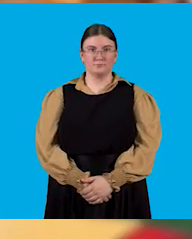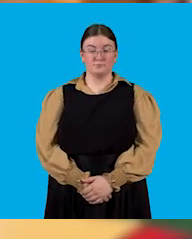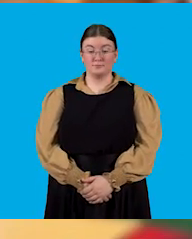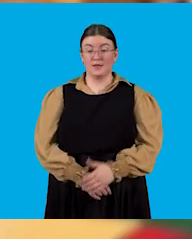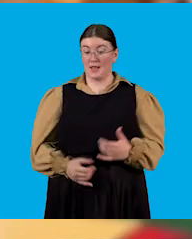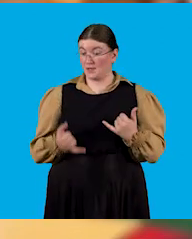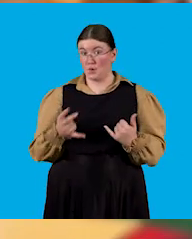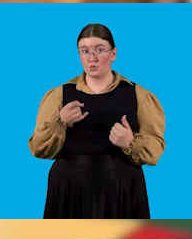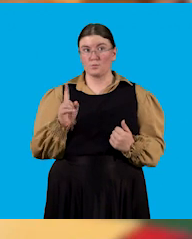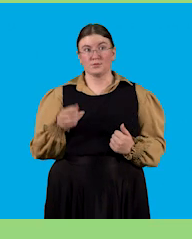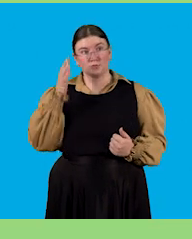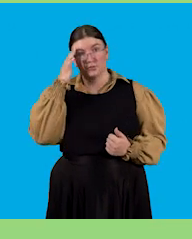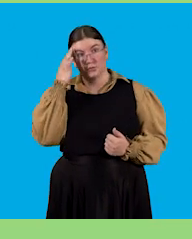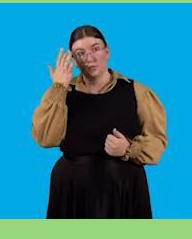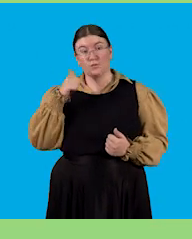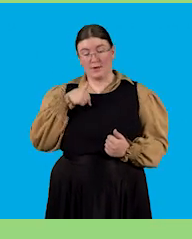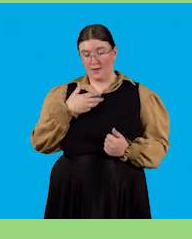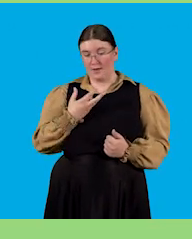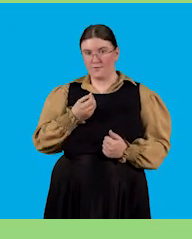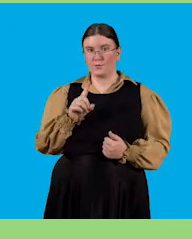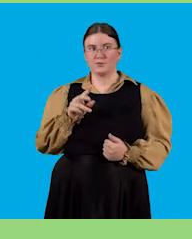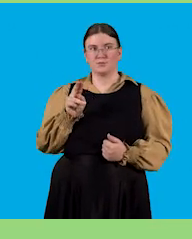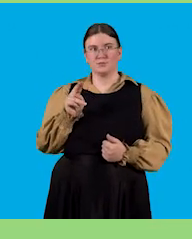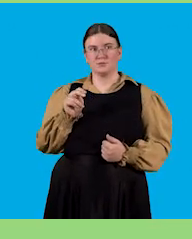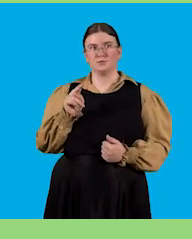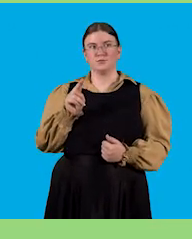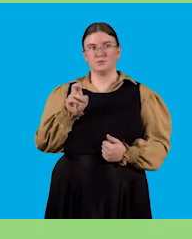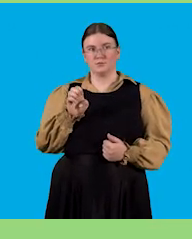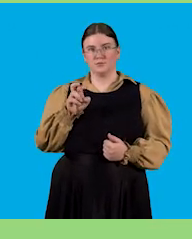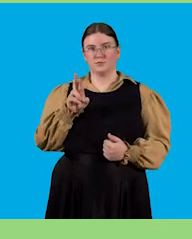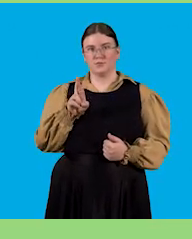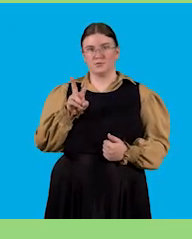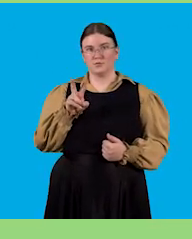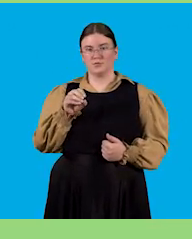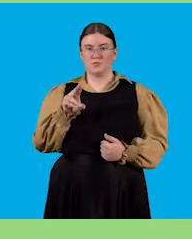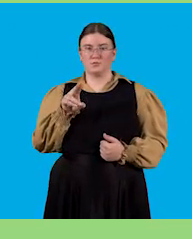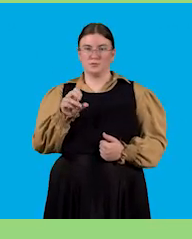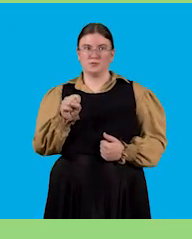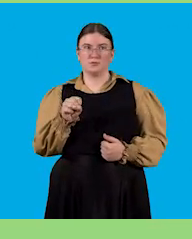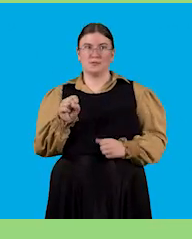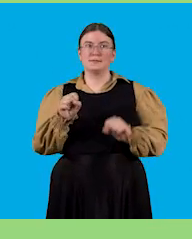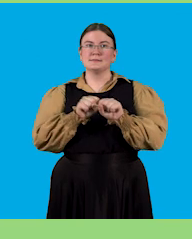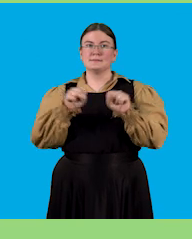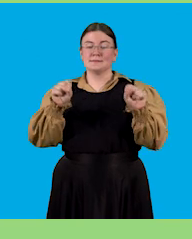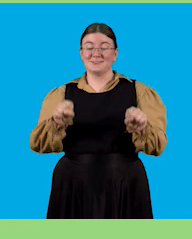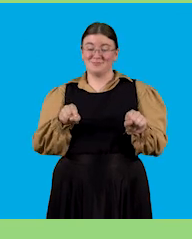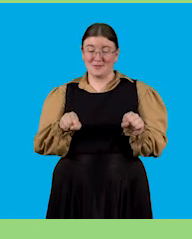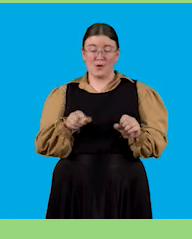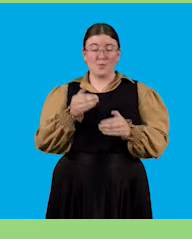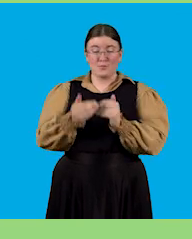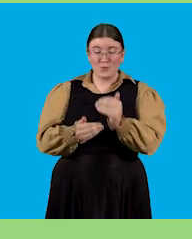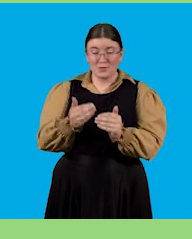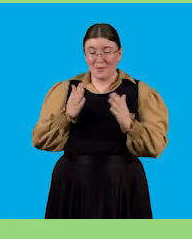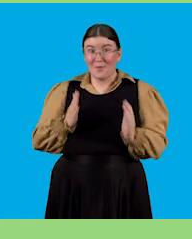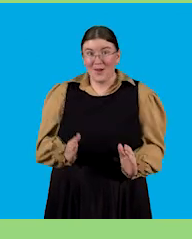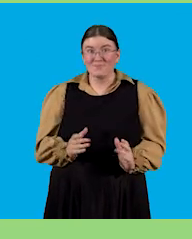By now, you should know that we have a nervous system, and the nervous system controls many processes in our